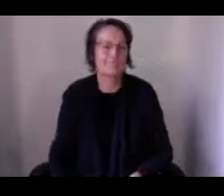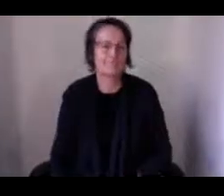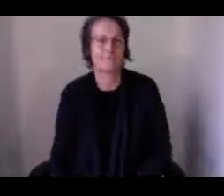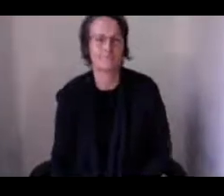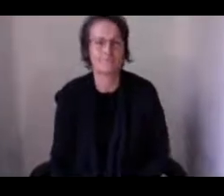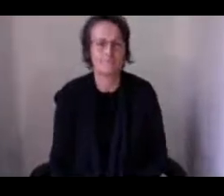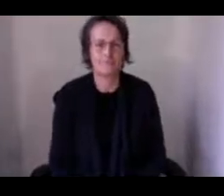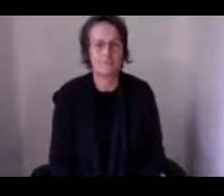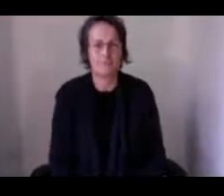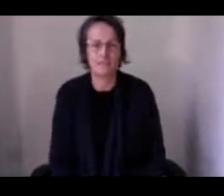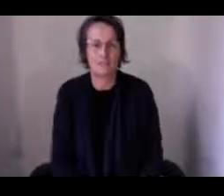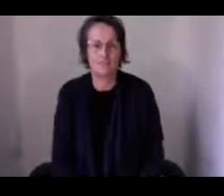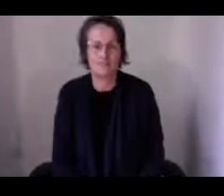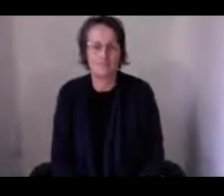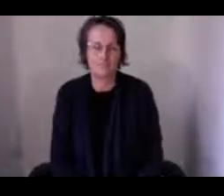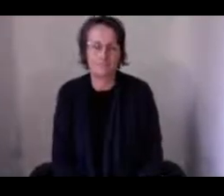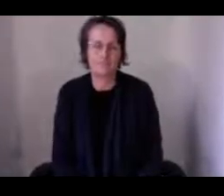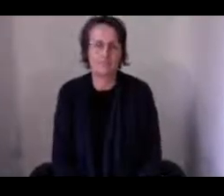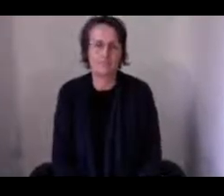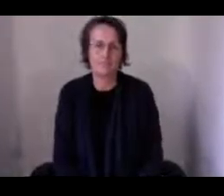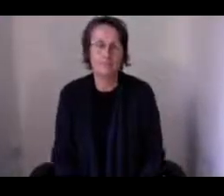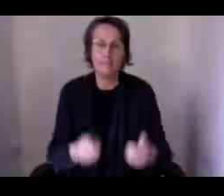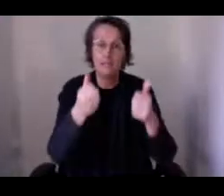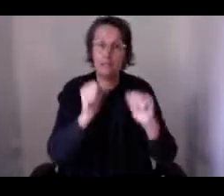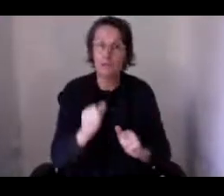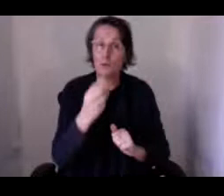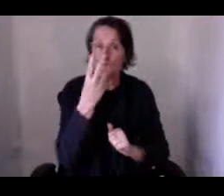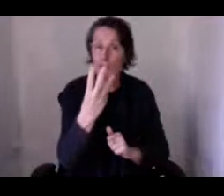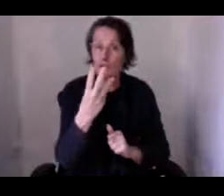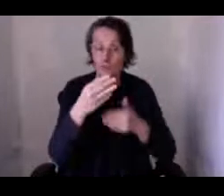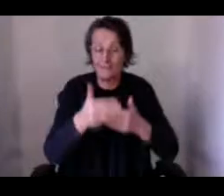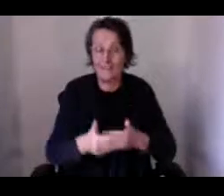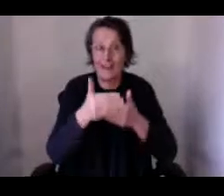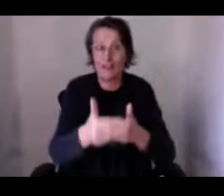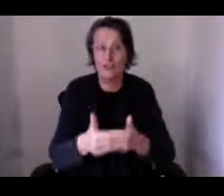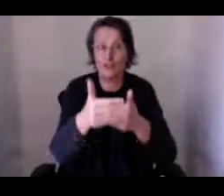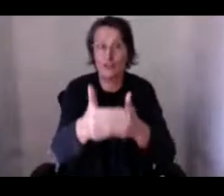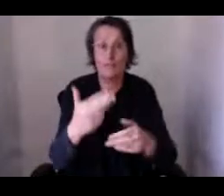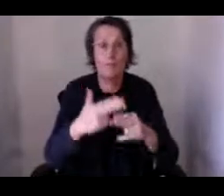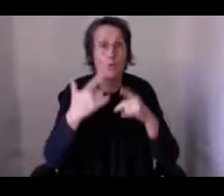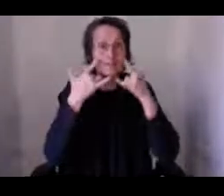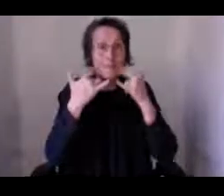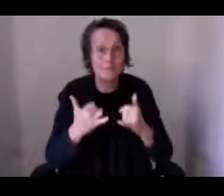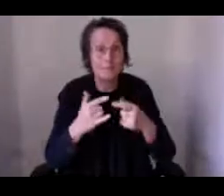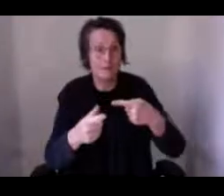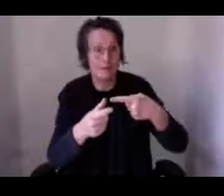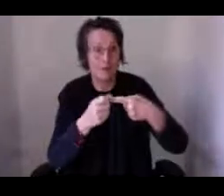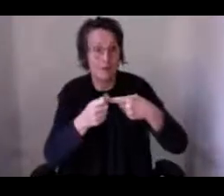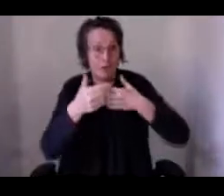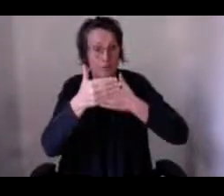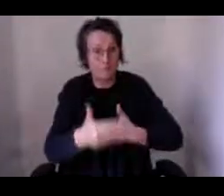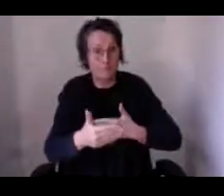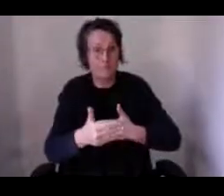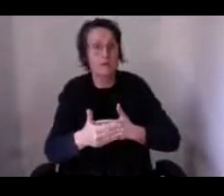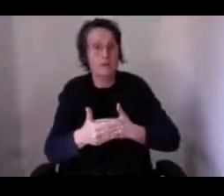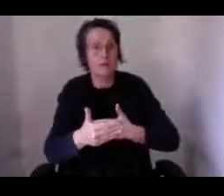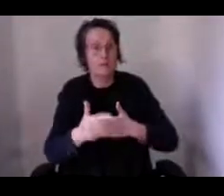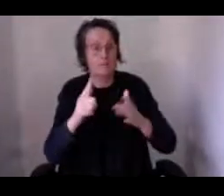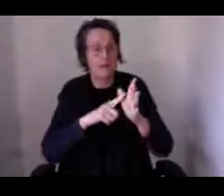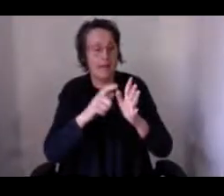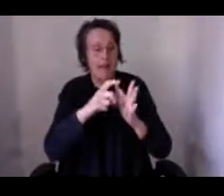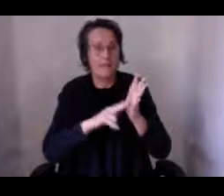Eligible applications proceed to the 3-stage assessment process. Stage 1 is when the Artform Advisory Boards assess all applications,